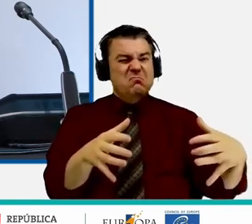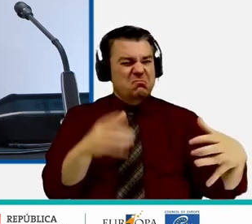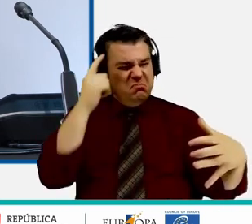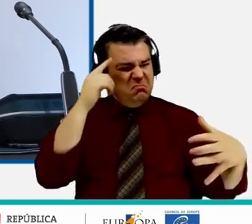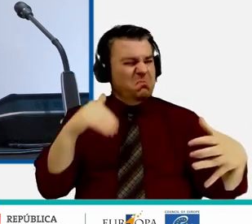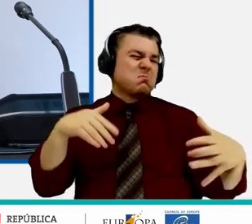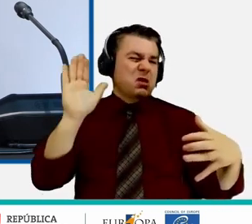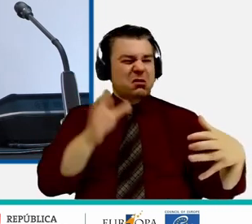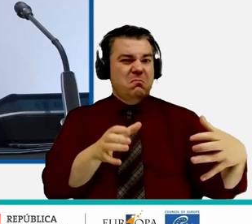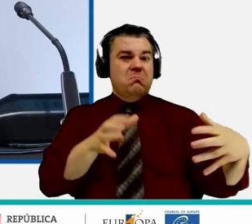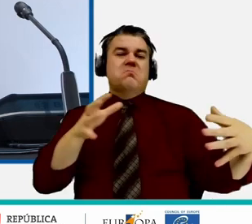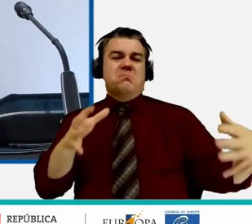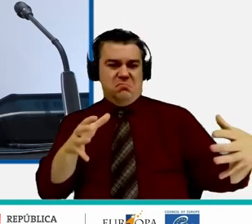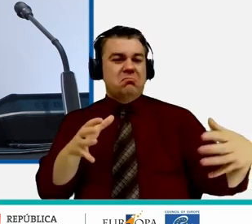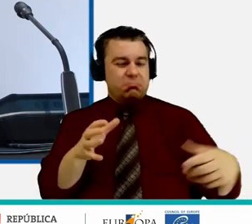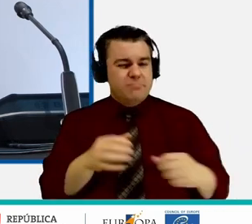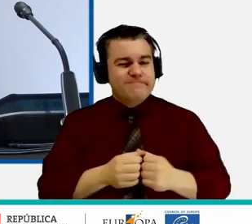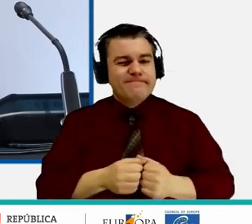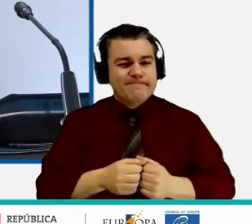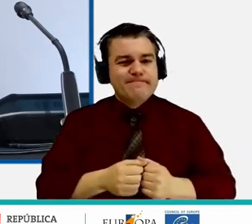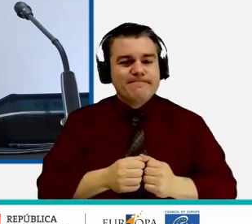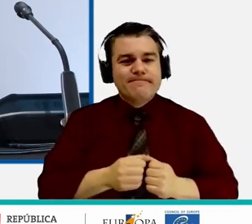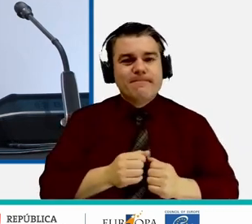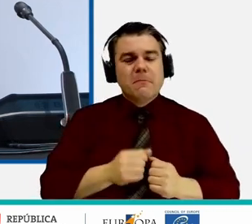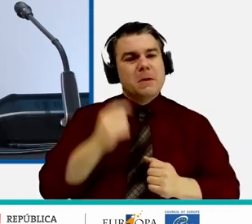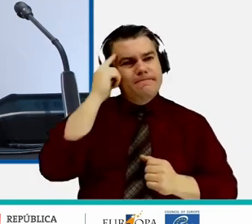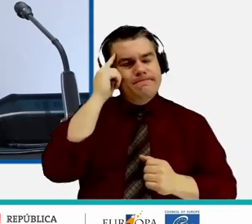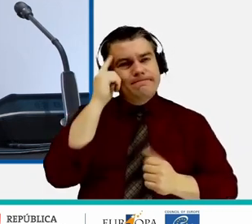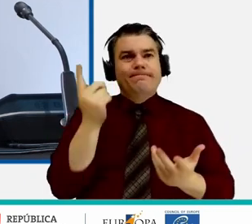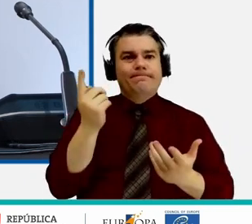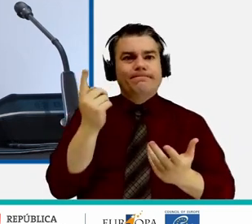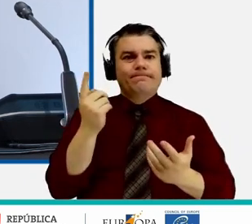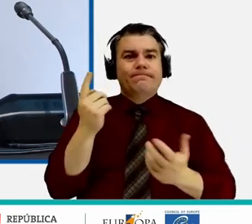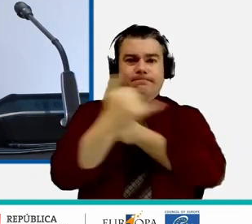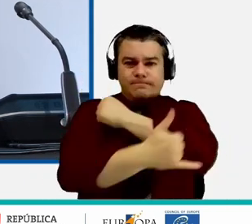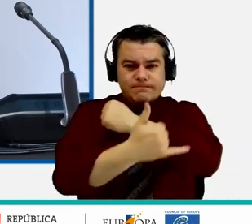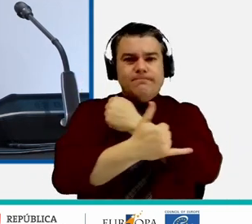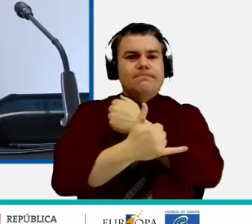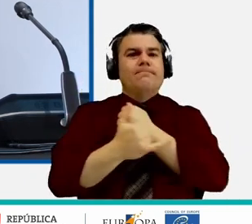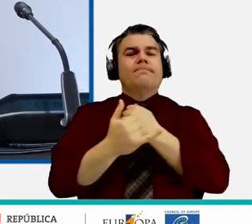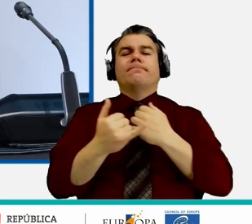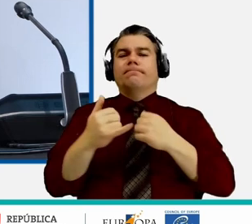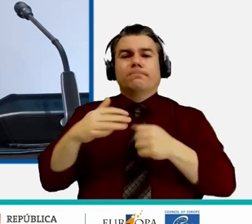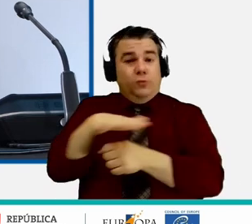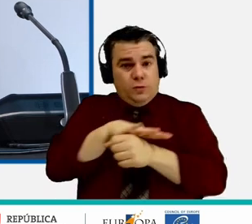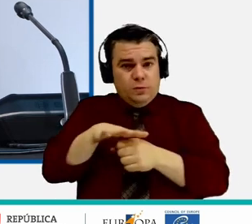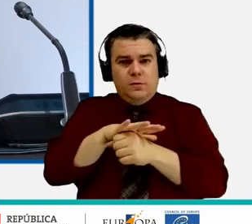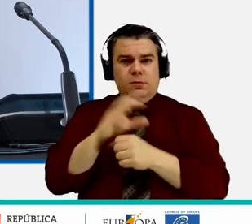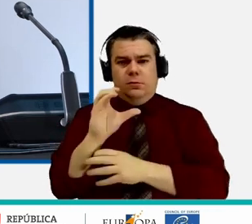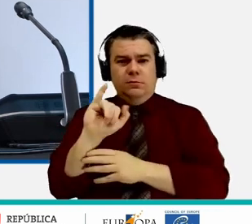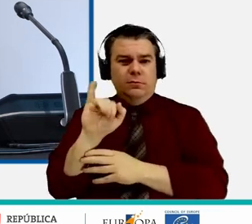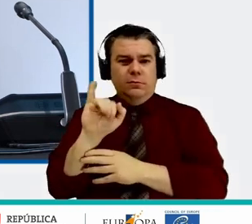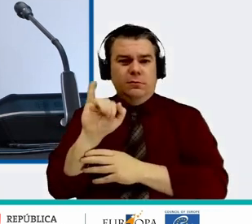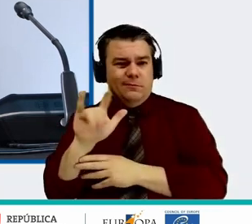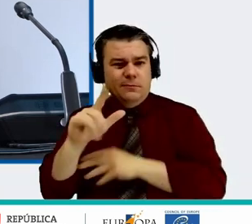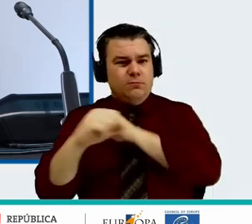proposal. And we can assume that national and local collaboration in matters of civil protection was reinforced with the